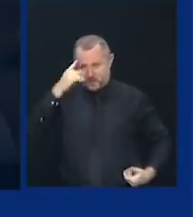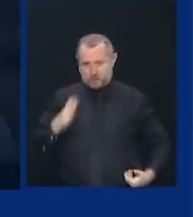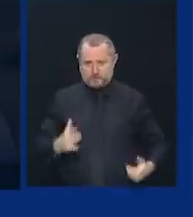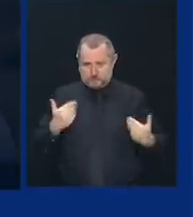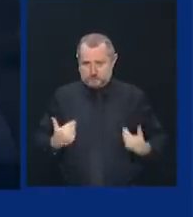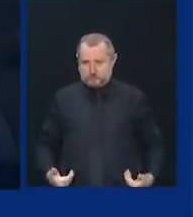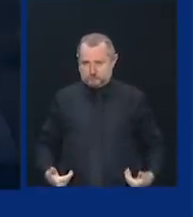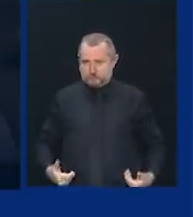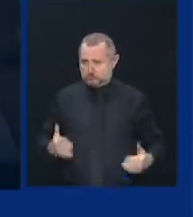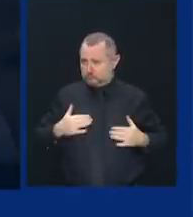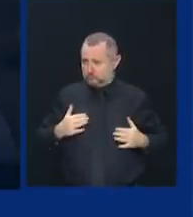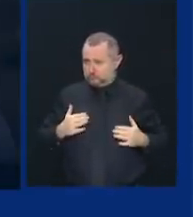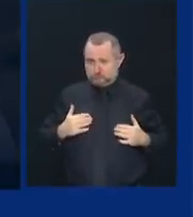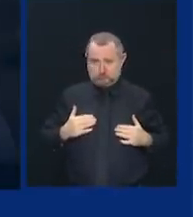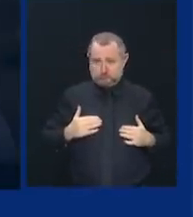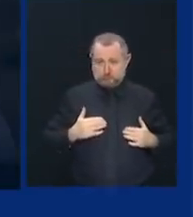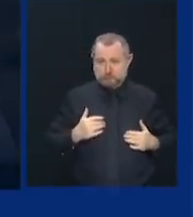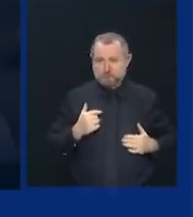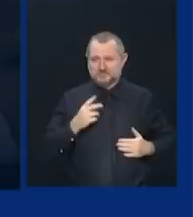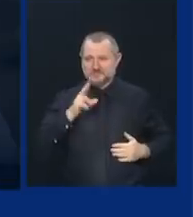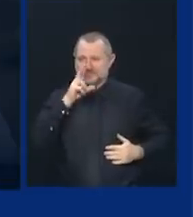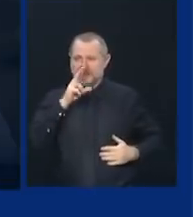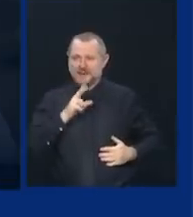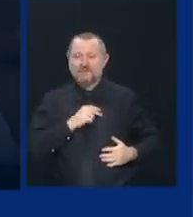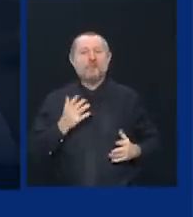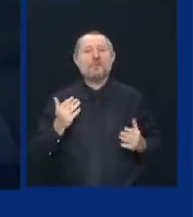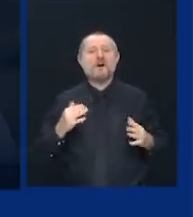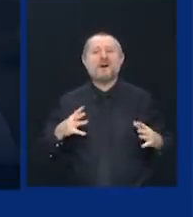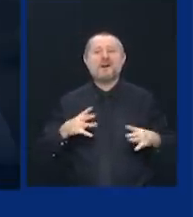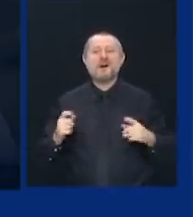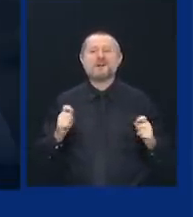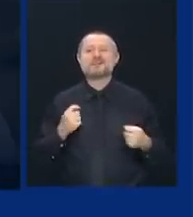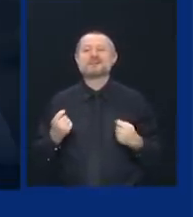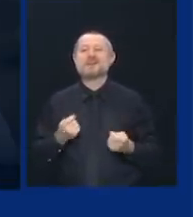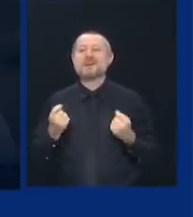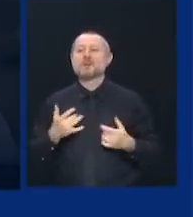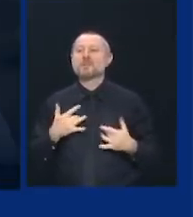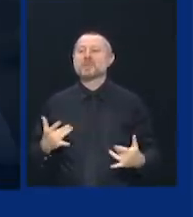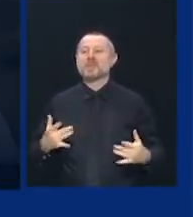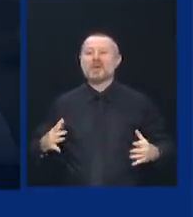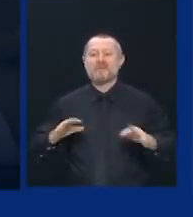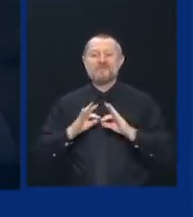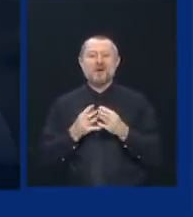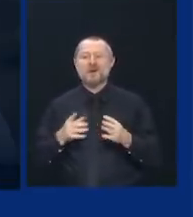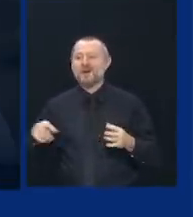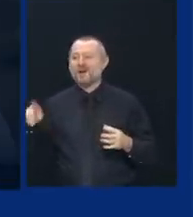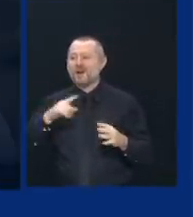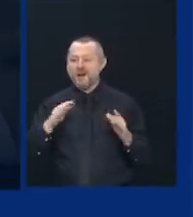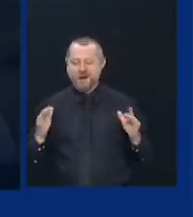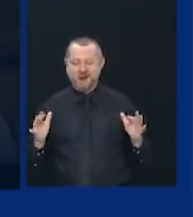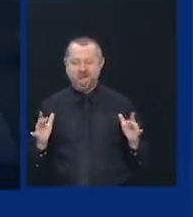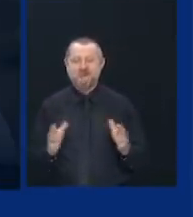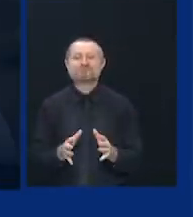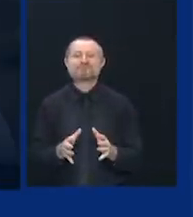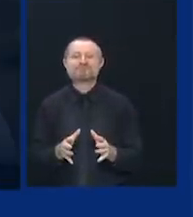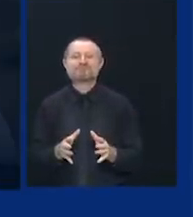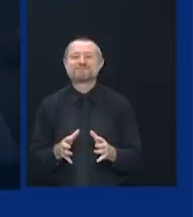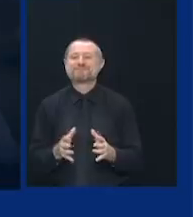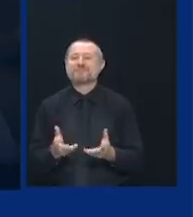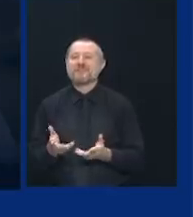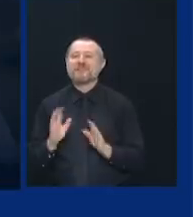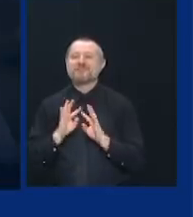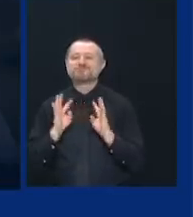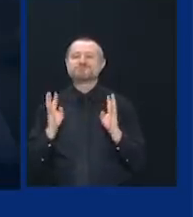Thanksgiving is a holiday and people come together. And if you don't have a real